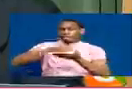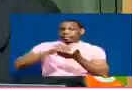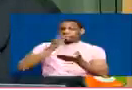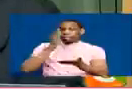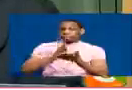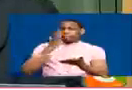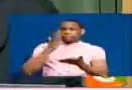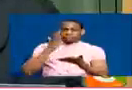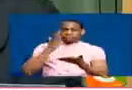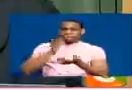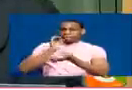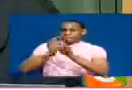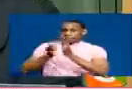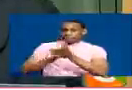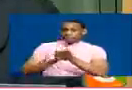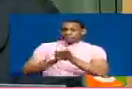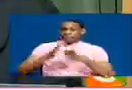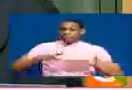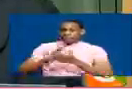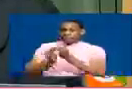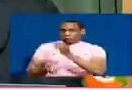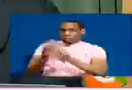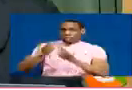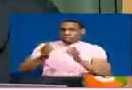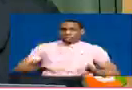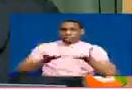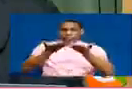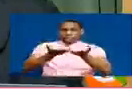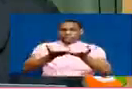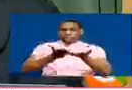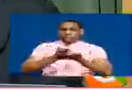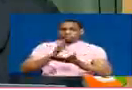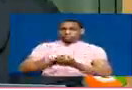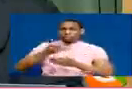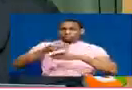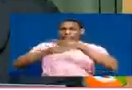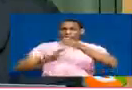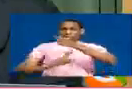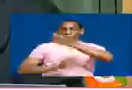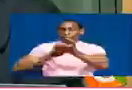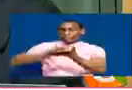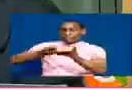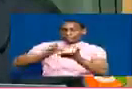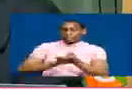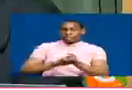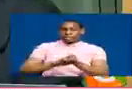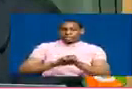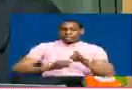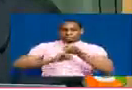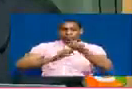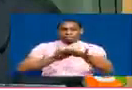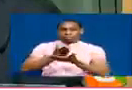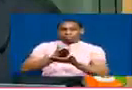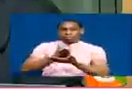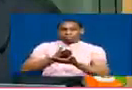the verification whether the initiative as submitted by the Building Bridges Secretariat is supported by